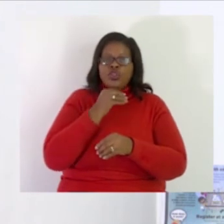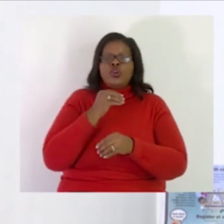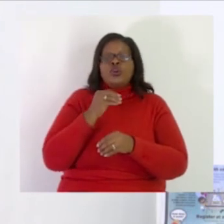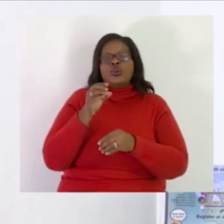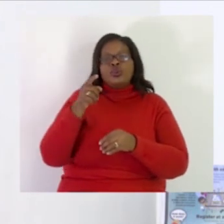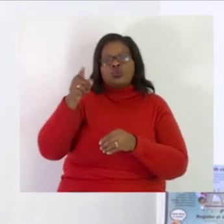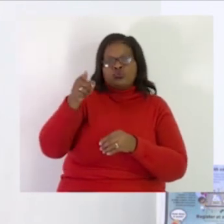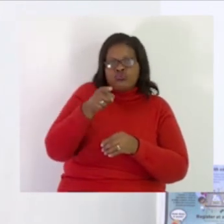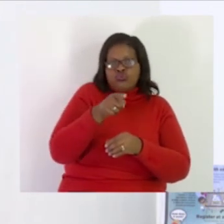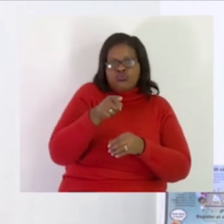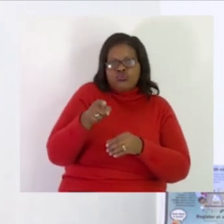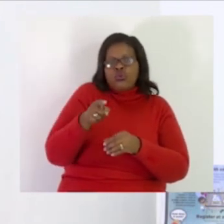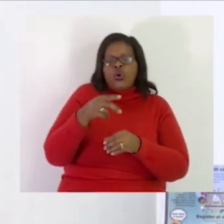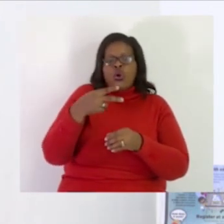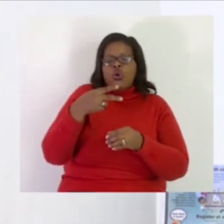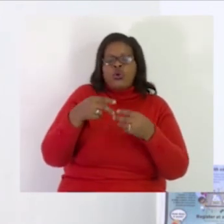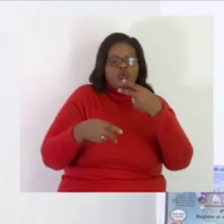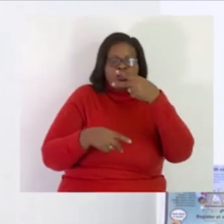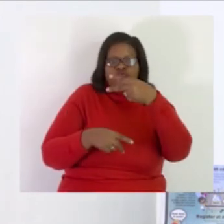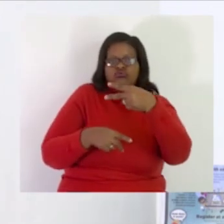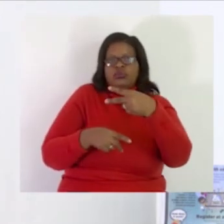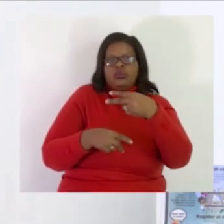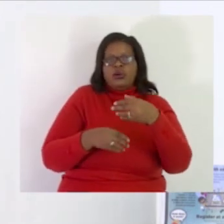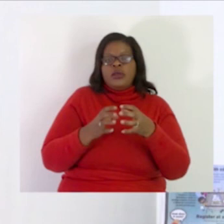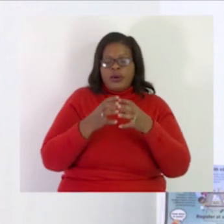go and eat the number which